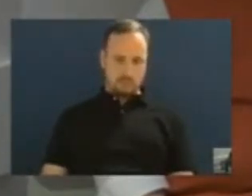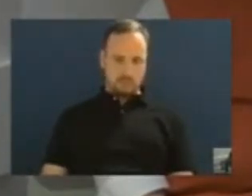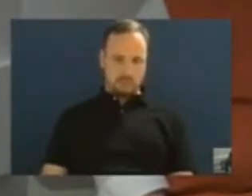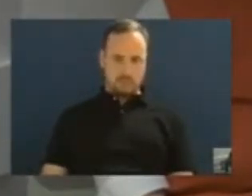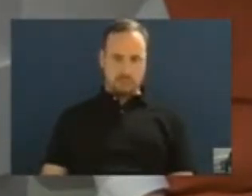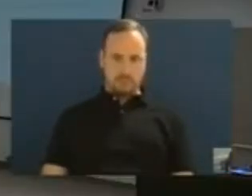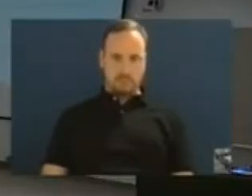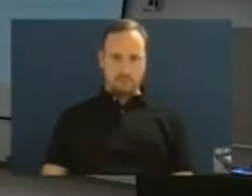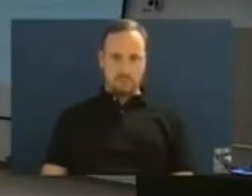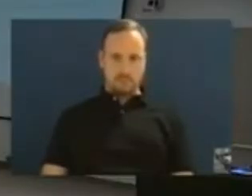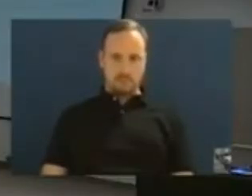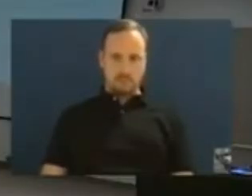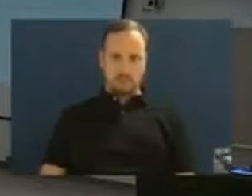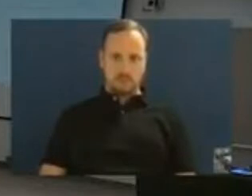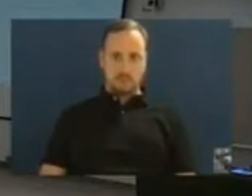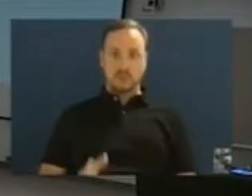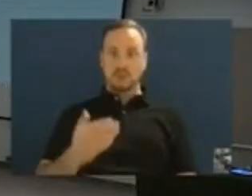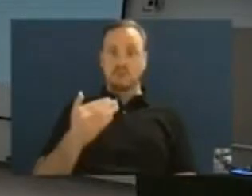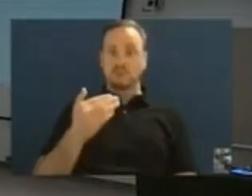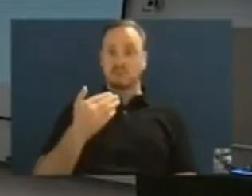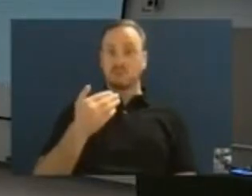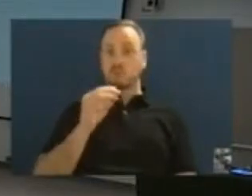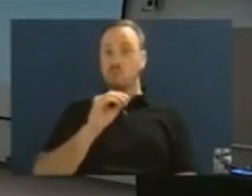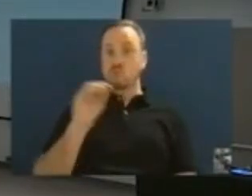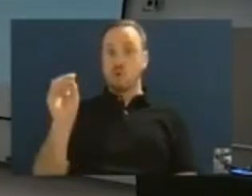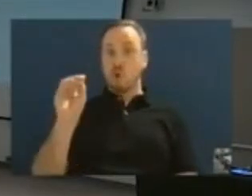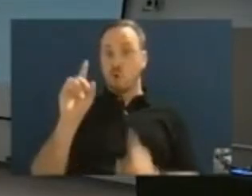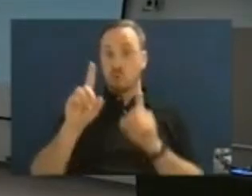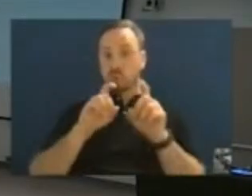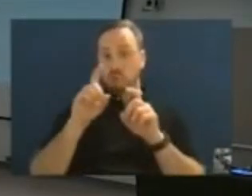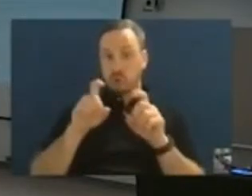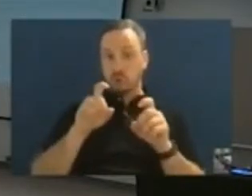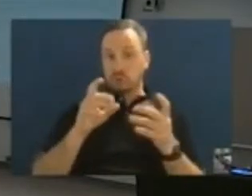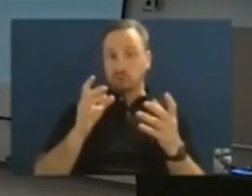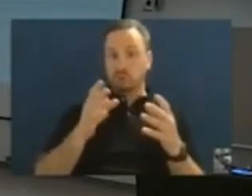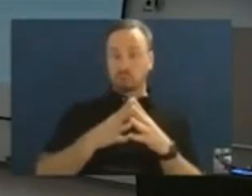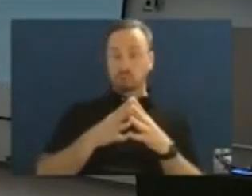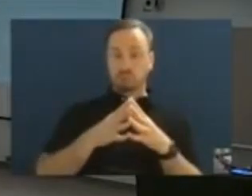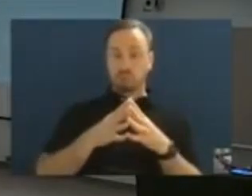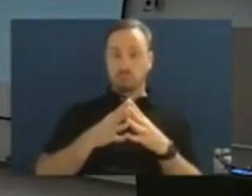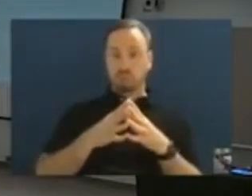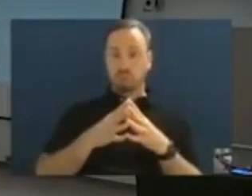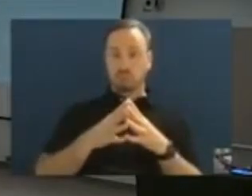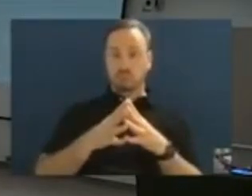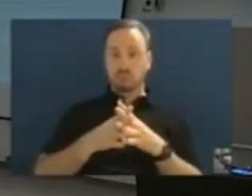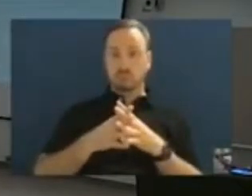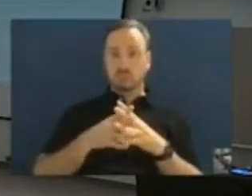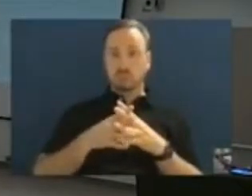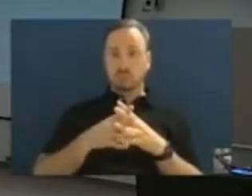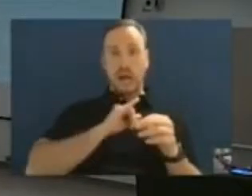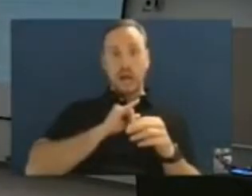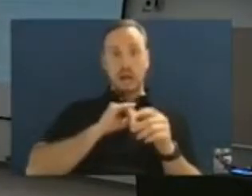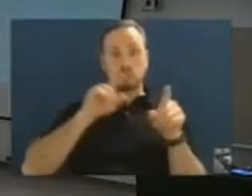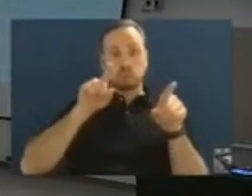I have no questions, just to say I too am relieved that you figured out a way to offer childcare